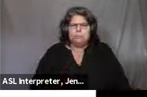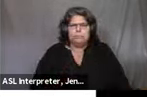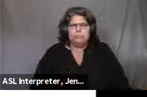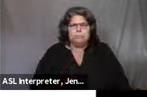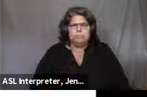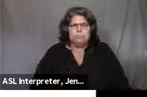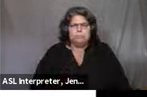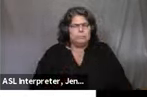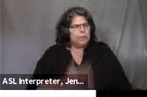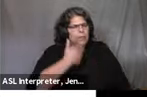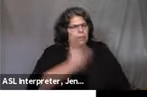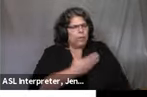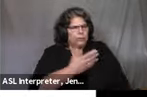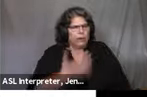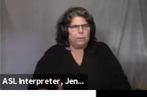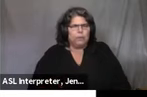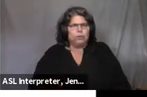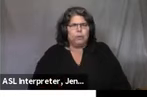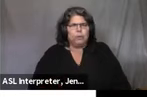Thank you very much.